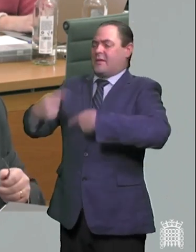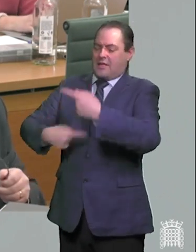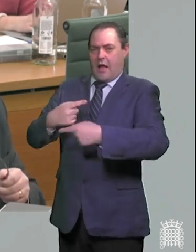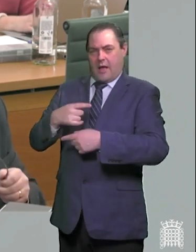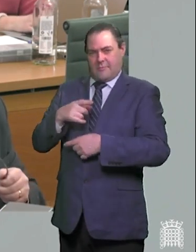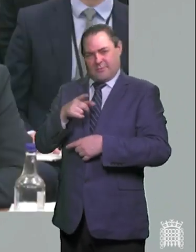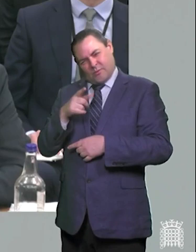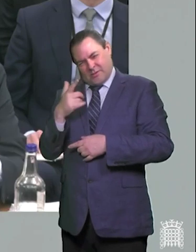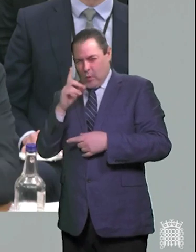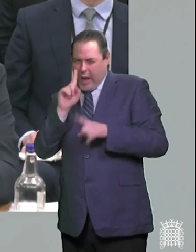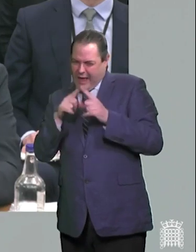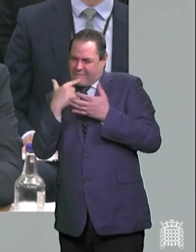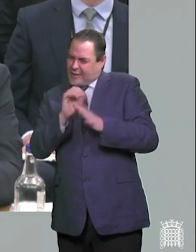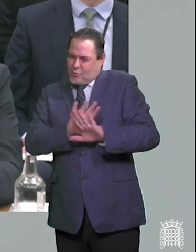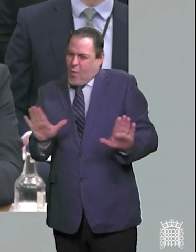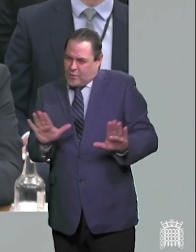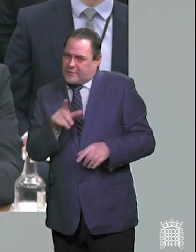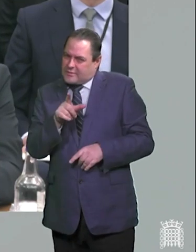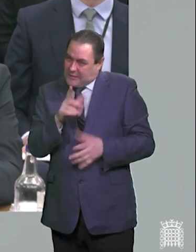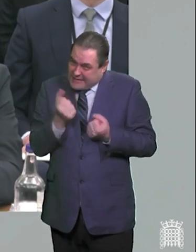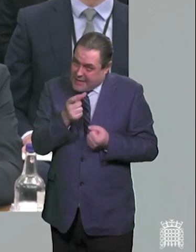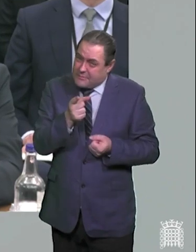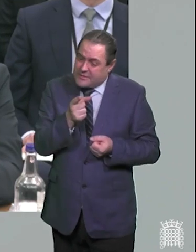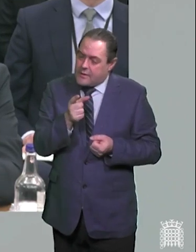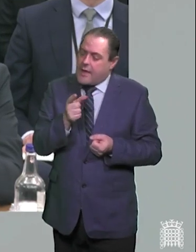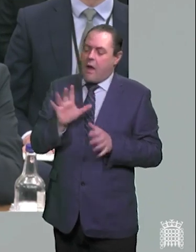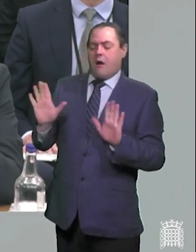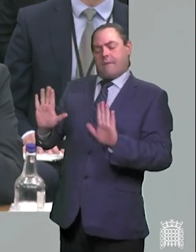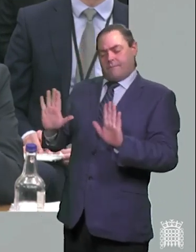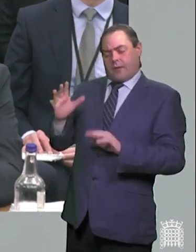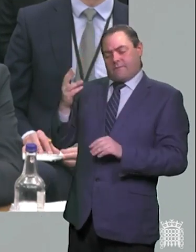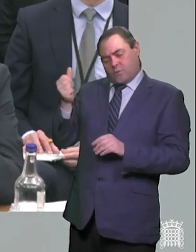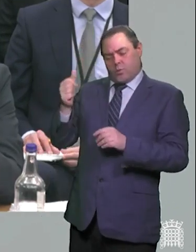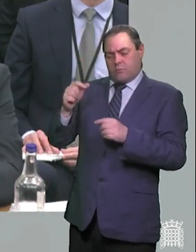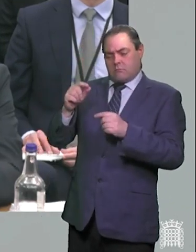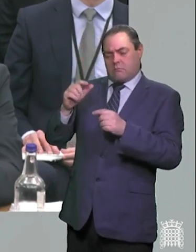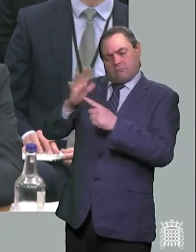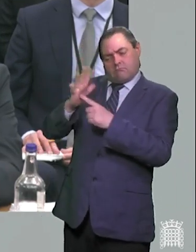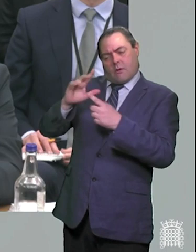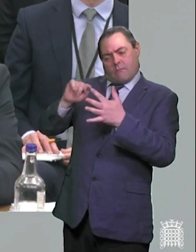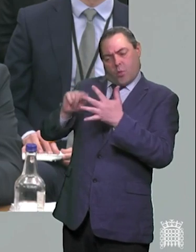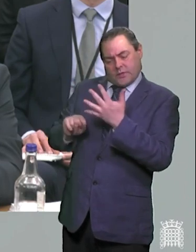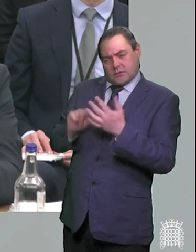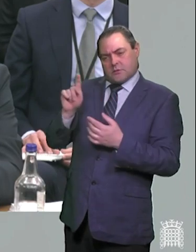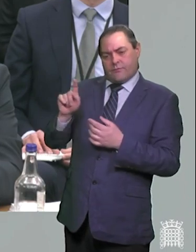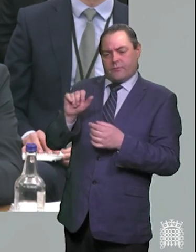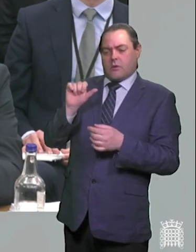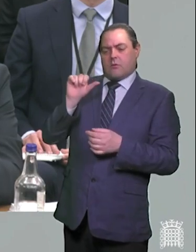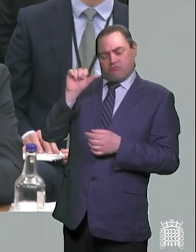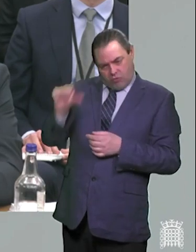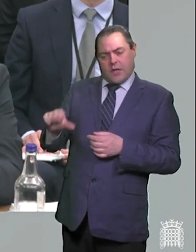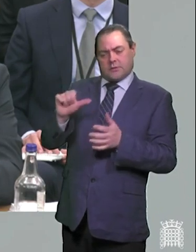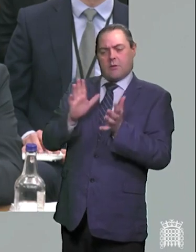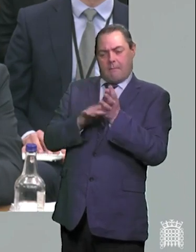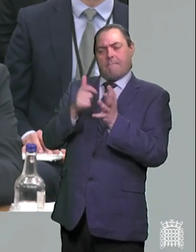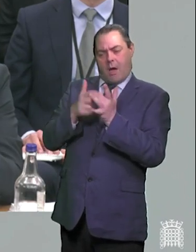so there's a couple of important points. It is absolutely true that Martin Reynolds